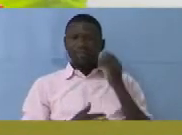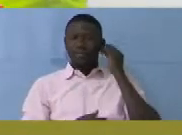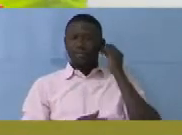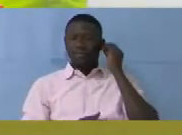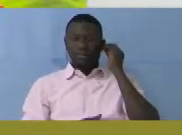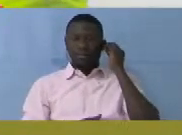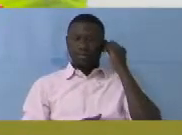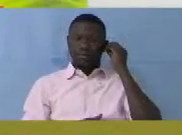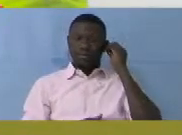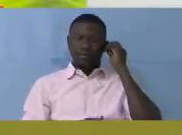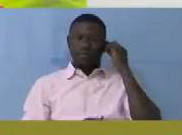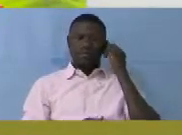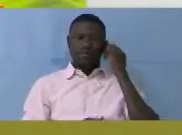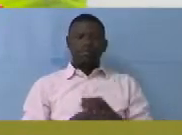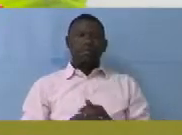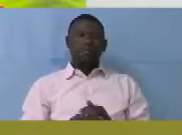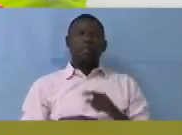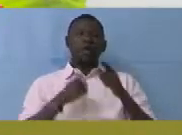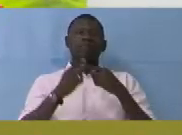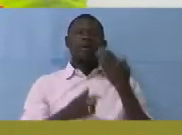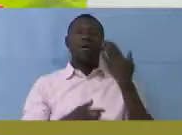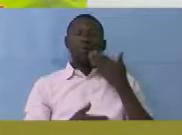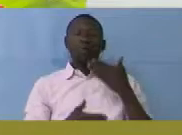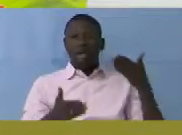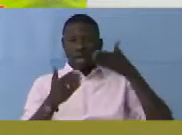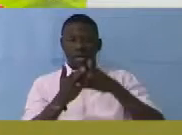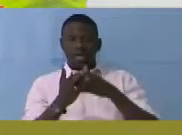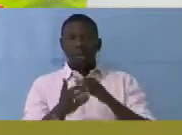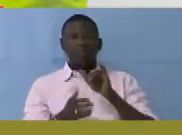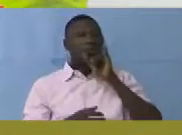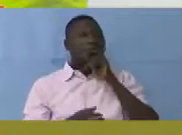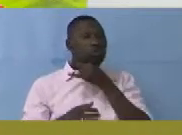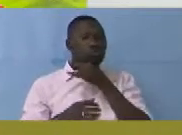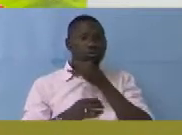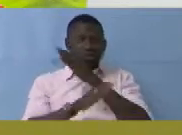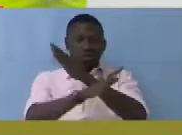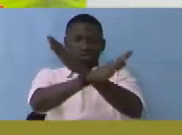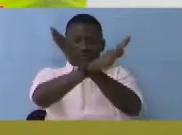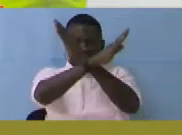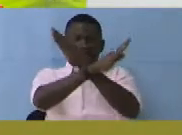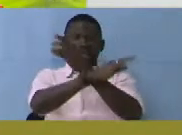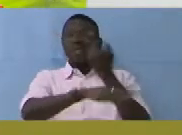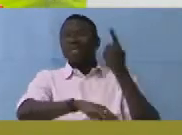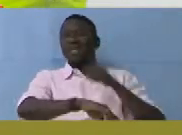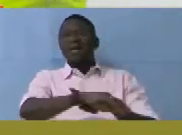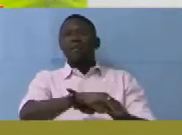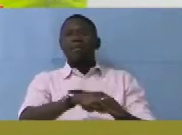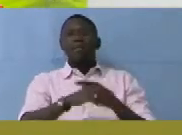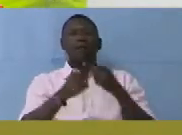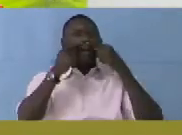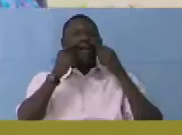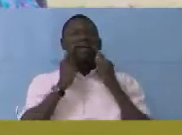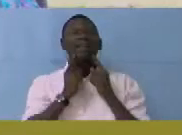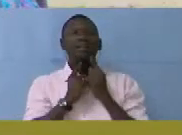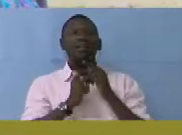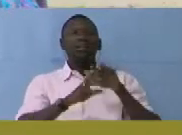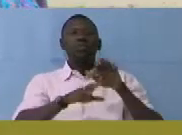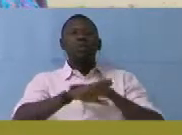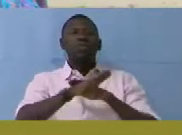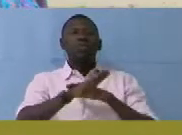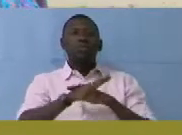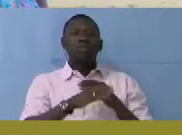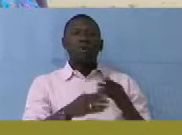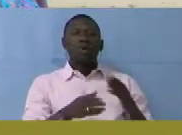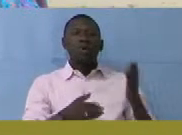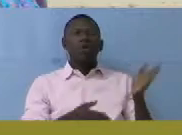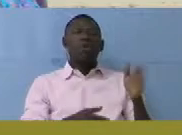arrived at Stink Corner. Ring for that Stink Corner. Edward Sinate was coming from mile 7th road. Words in that back and now to